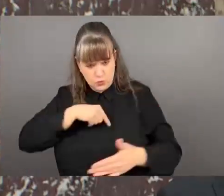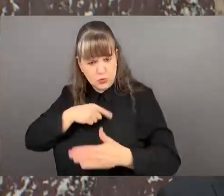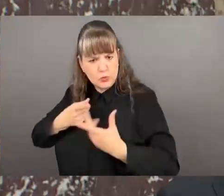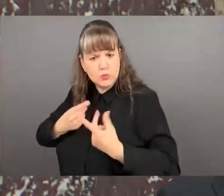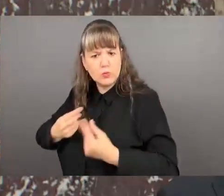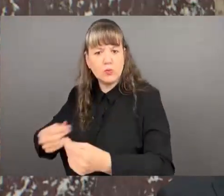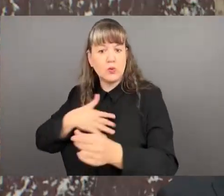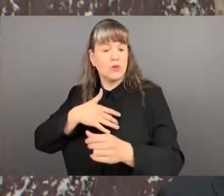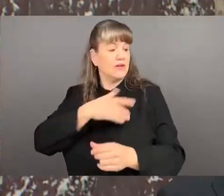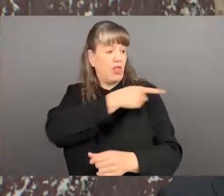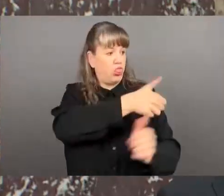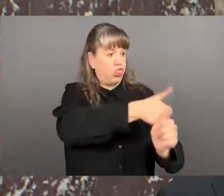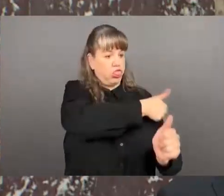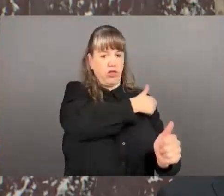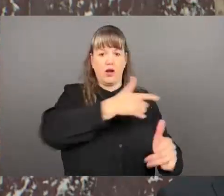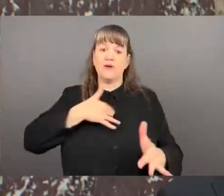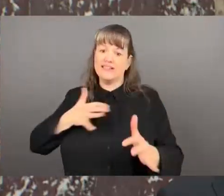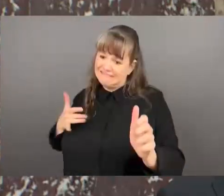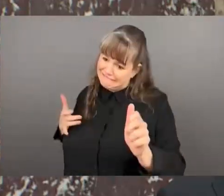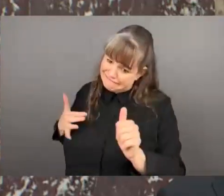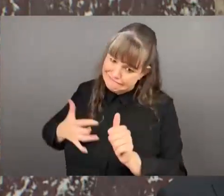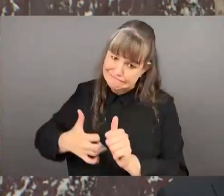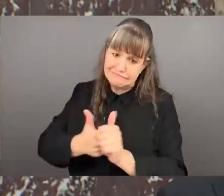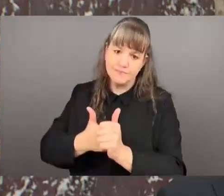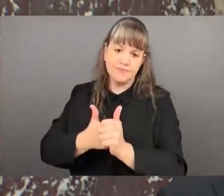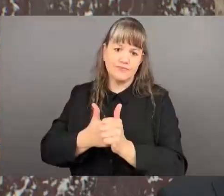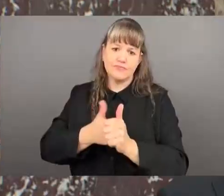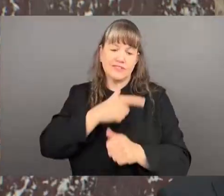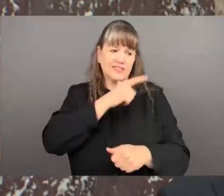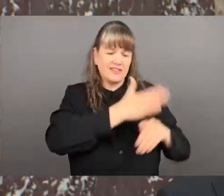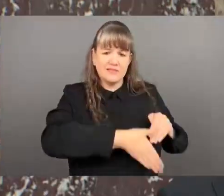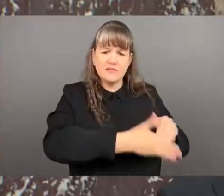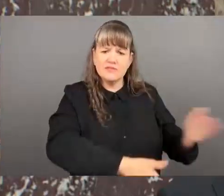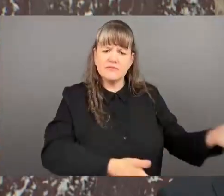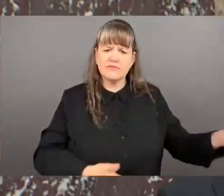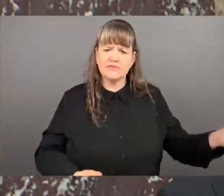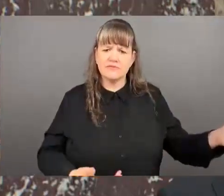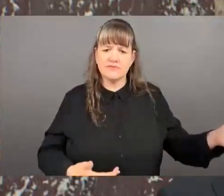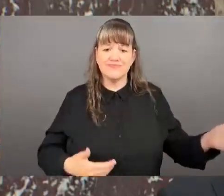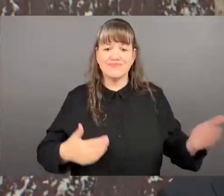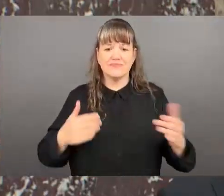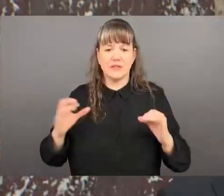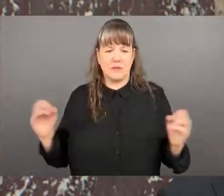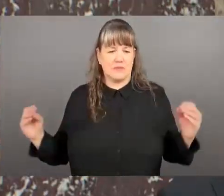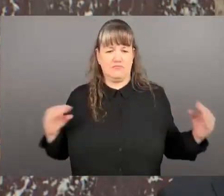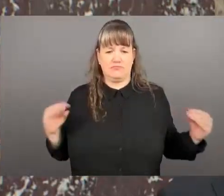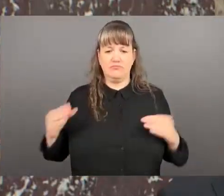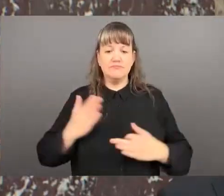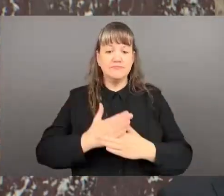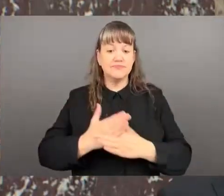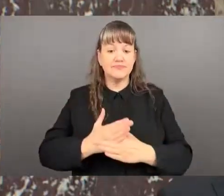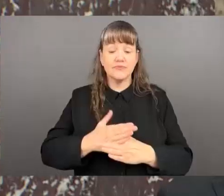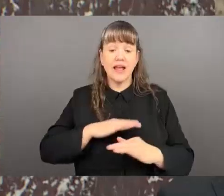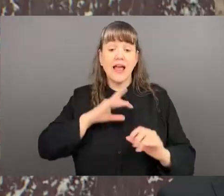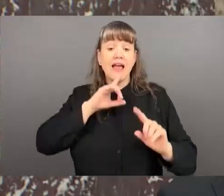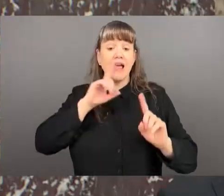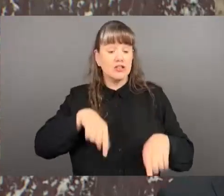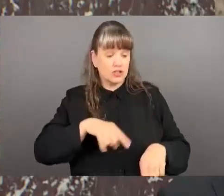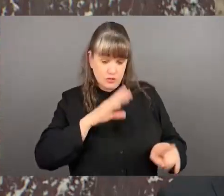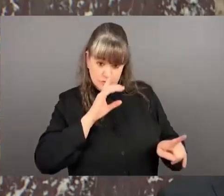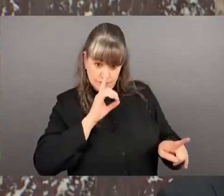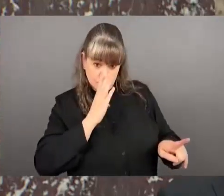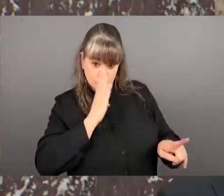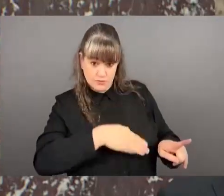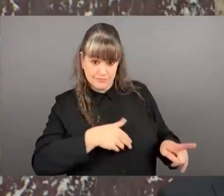have not done. So to directly answer your question, we're taking actions to support business owners, we're